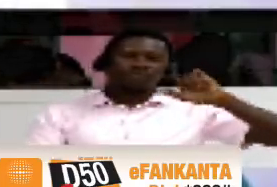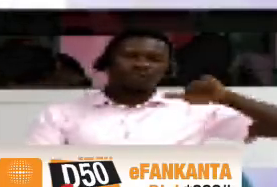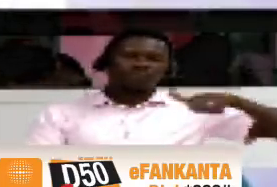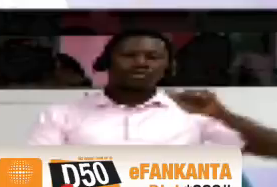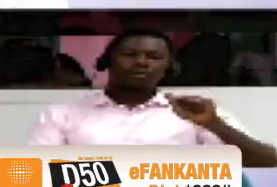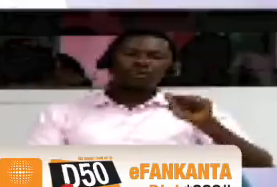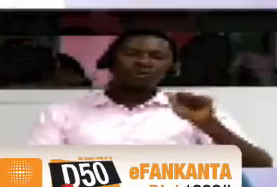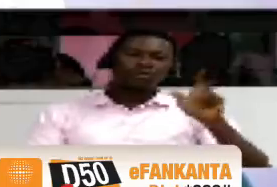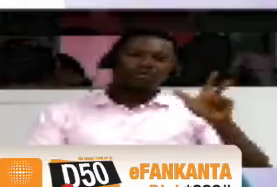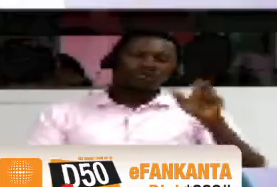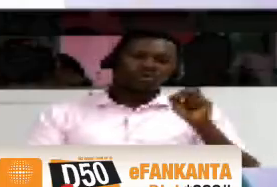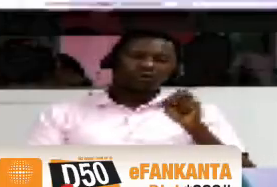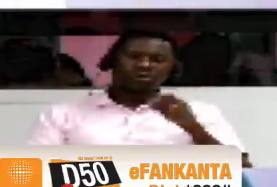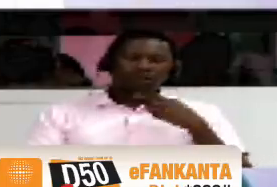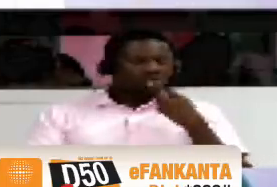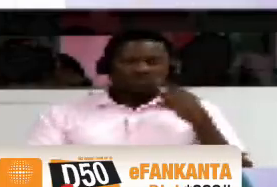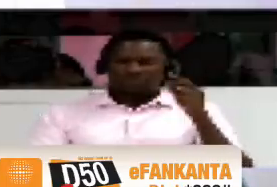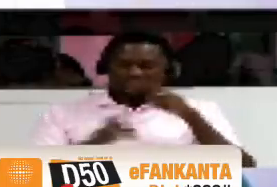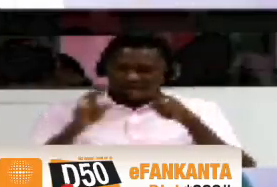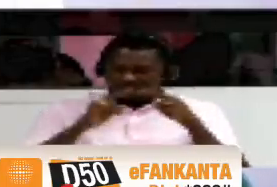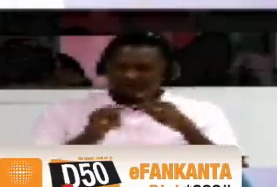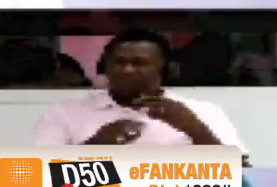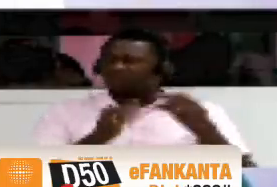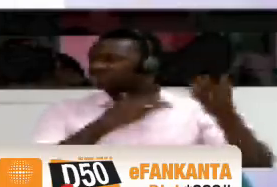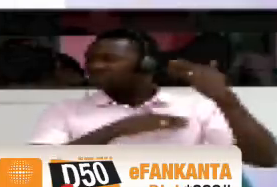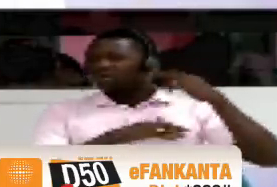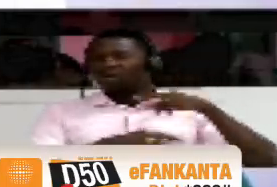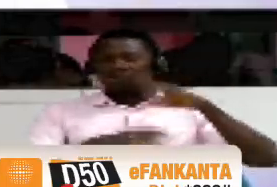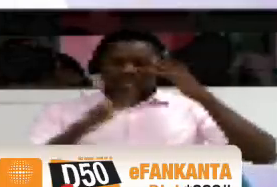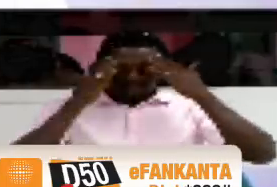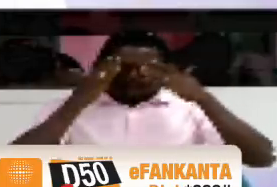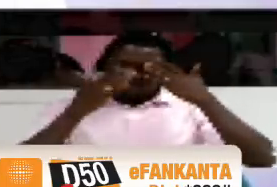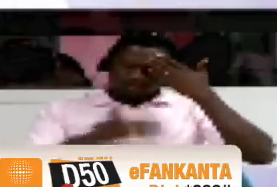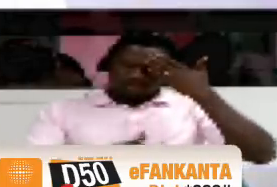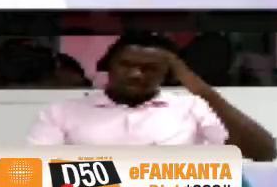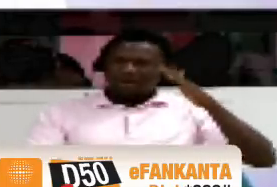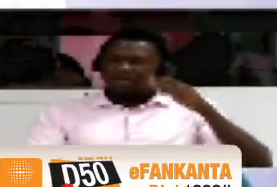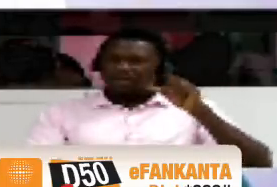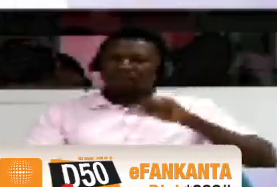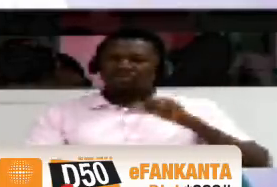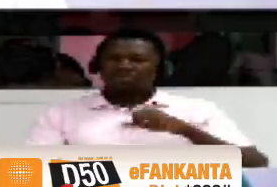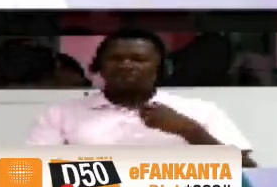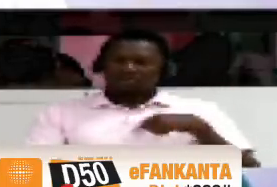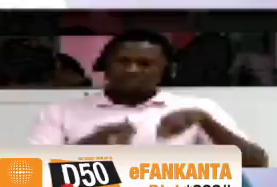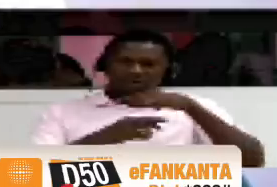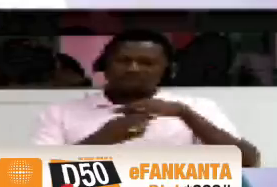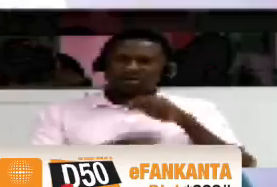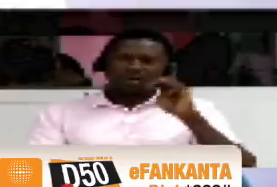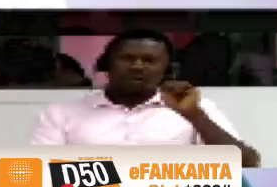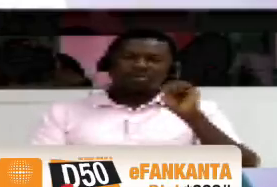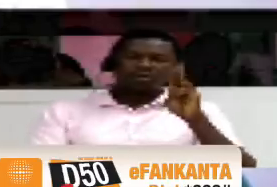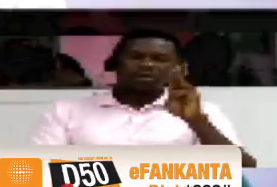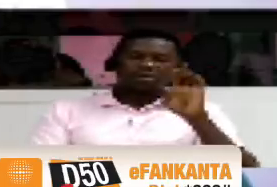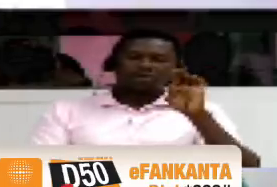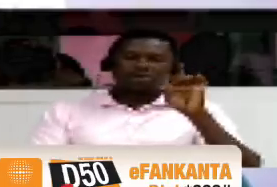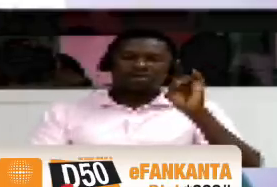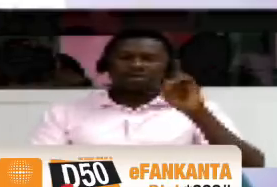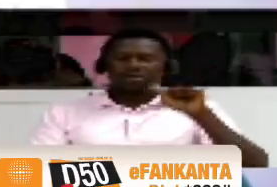previous indisciplinary issues surrounding Ibrahim, so it was easier for Ajao